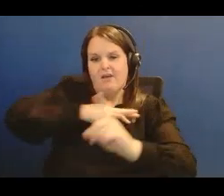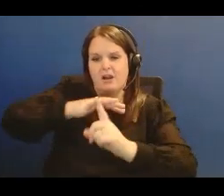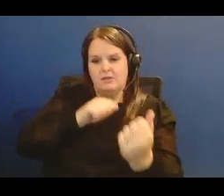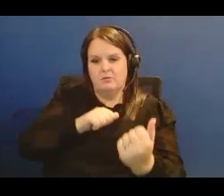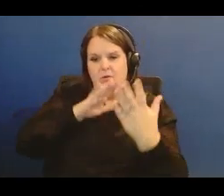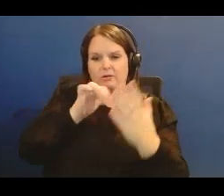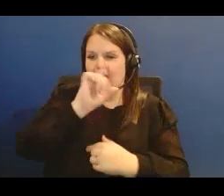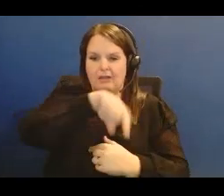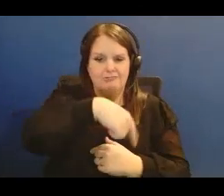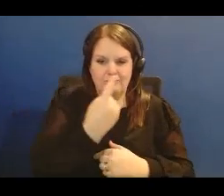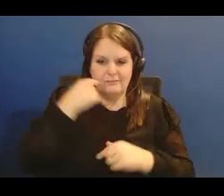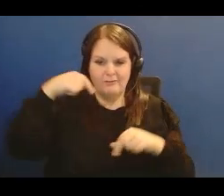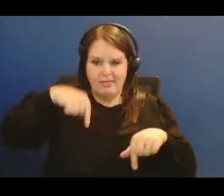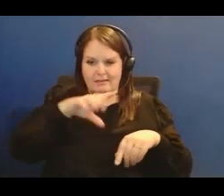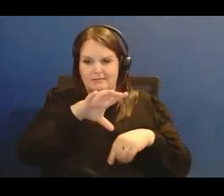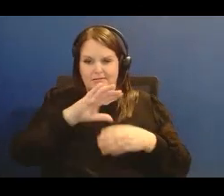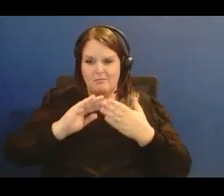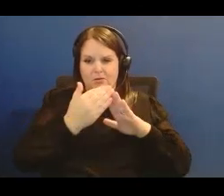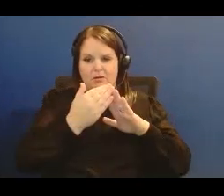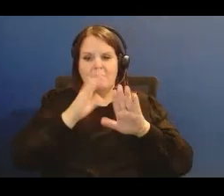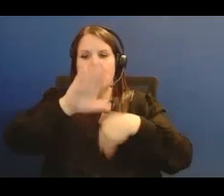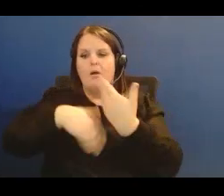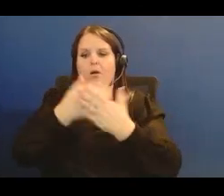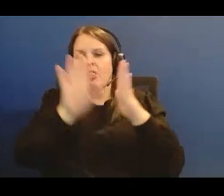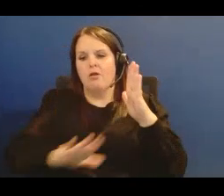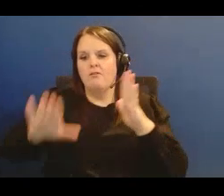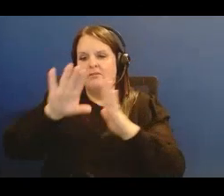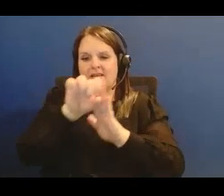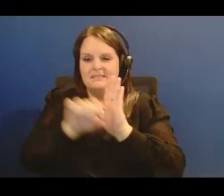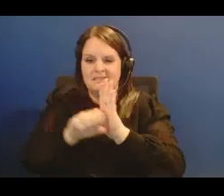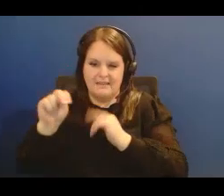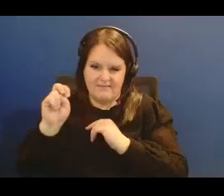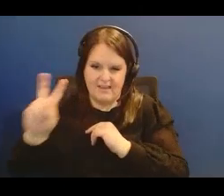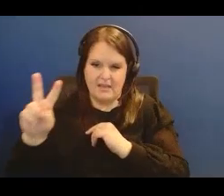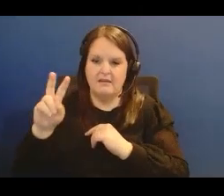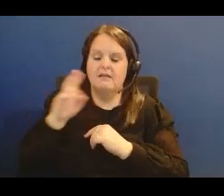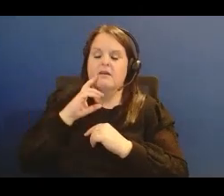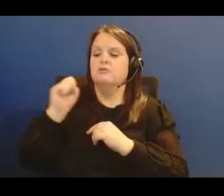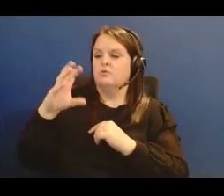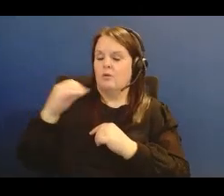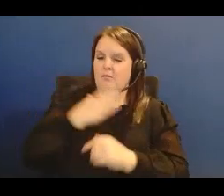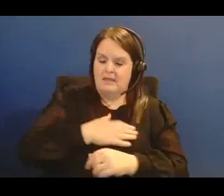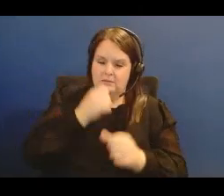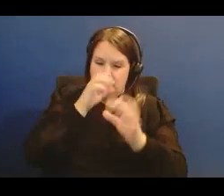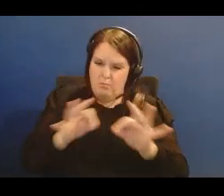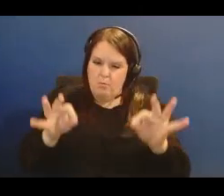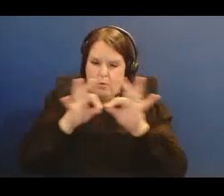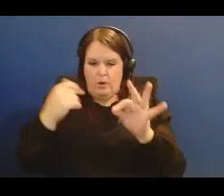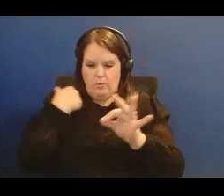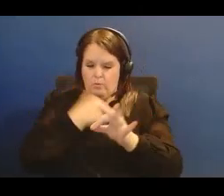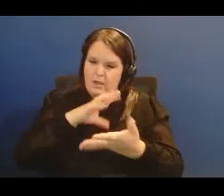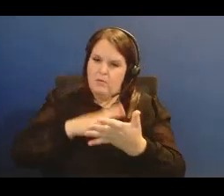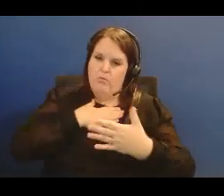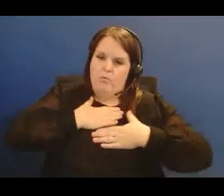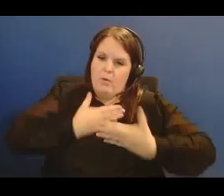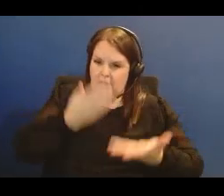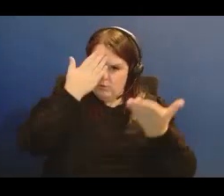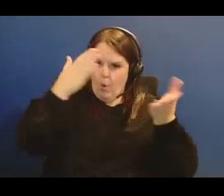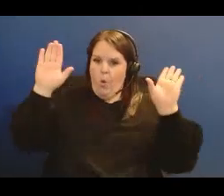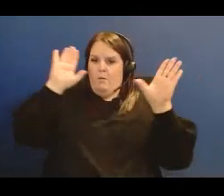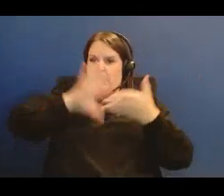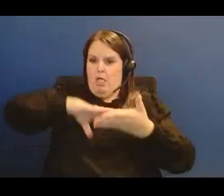all of Nevadans. As we reflect on this month, please let us also commit to learning more, listening more deeply, and in standing